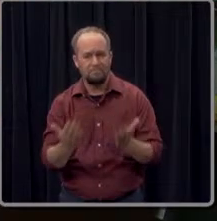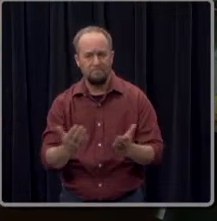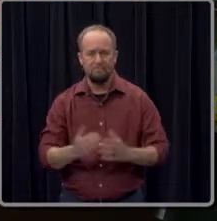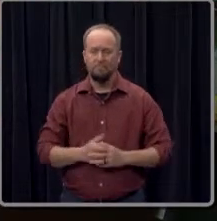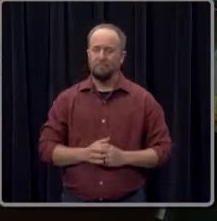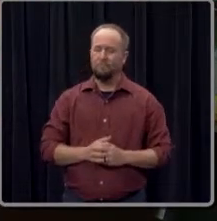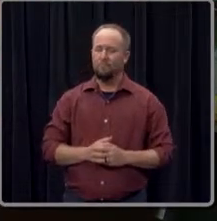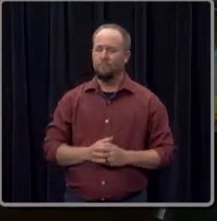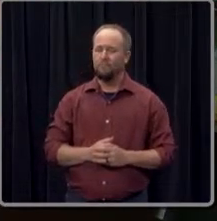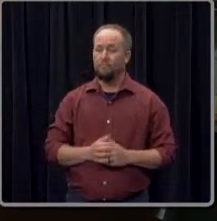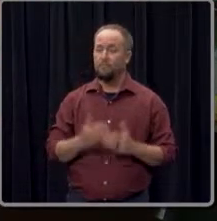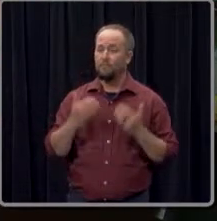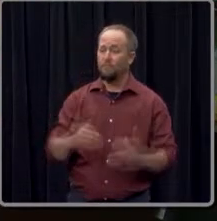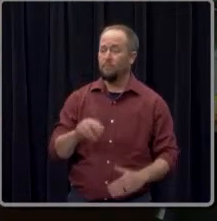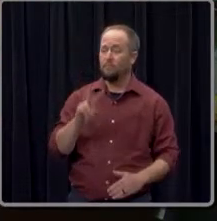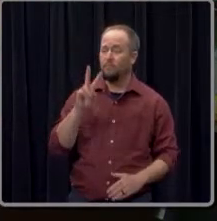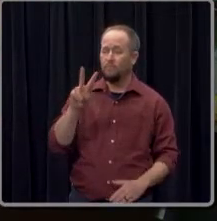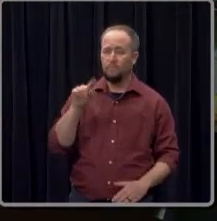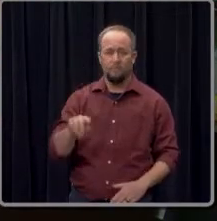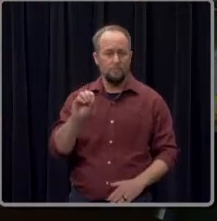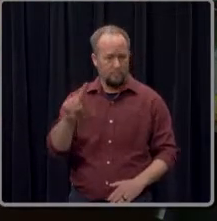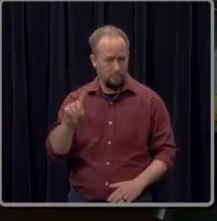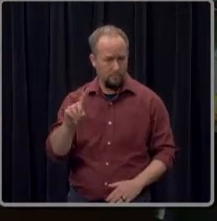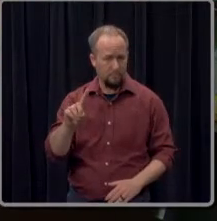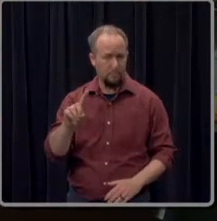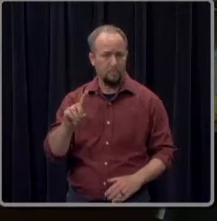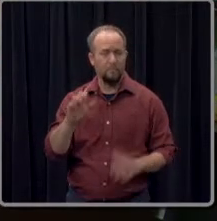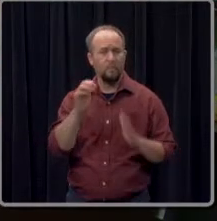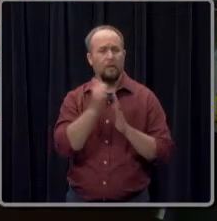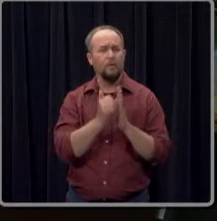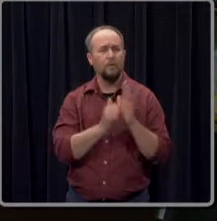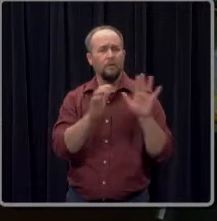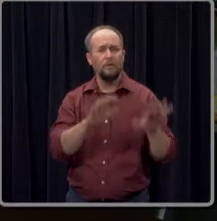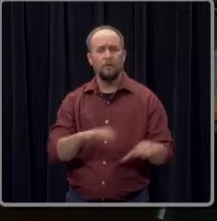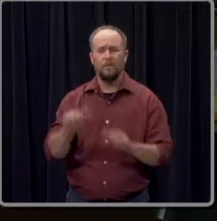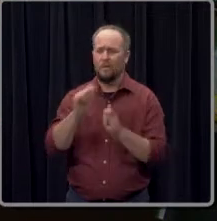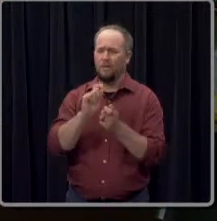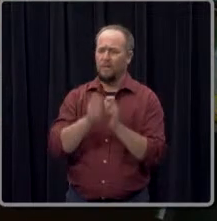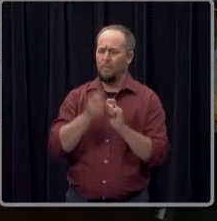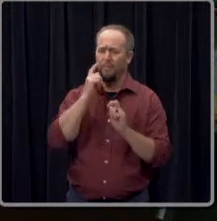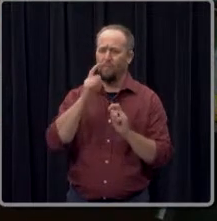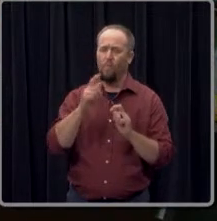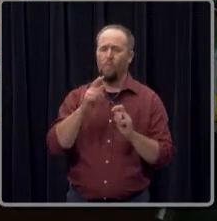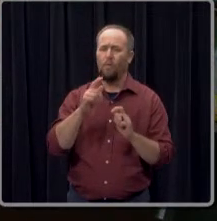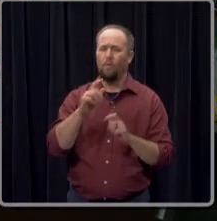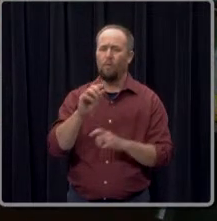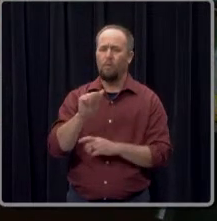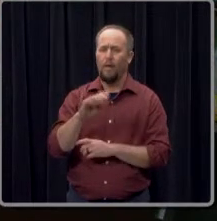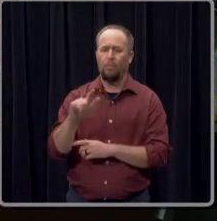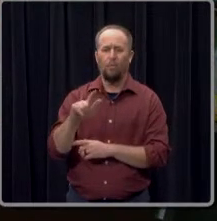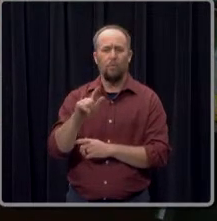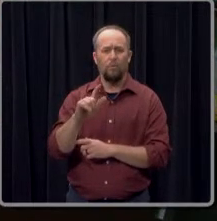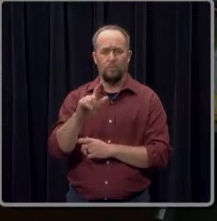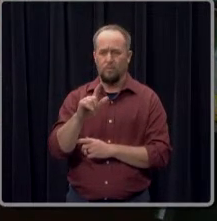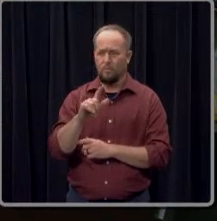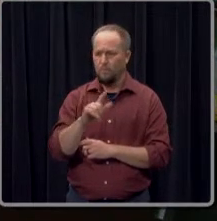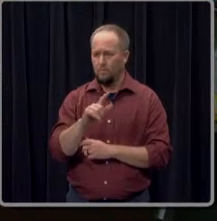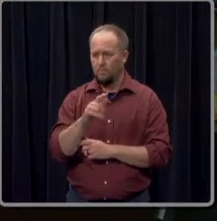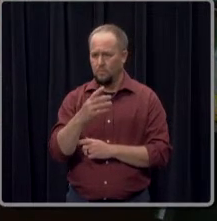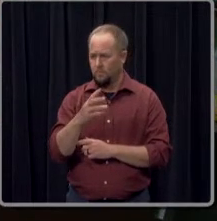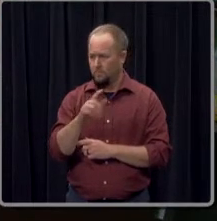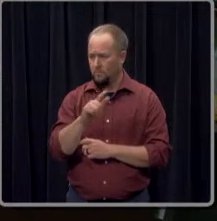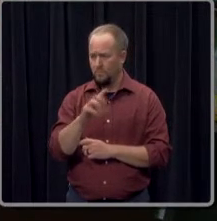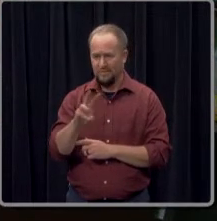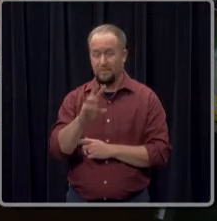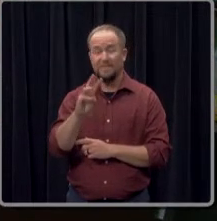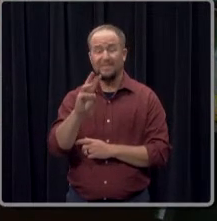We'll move on to 2.01, agenda to adopt for April 6, 2023. I would seek a motion